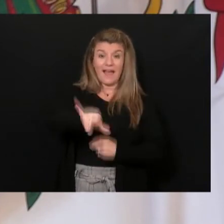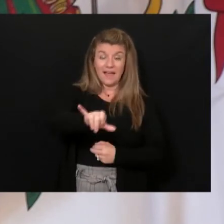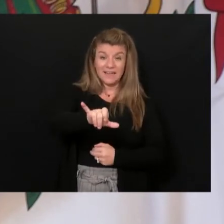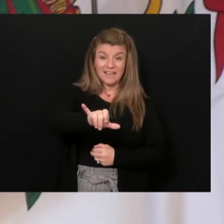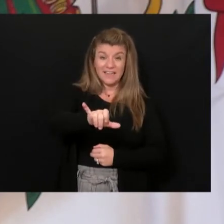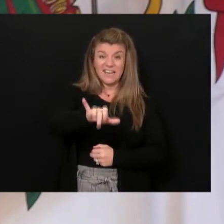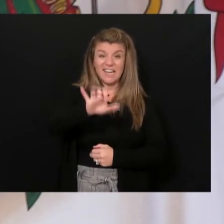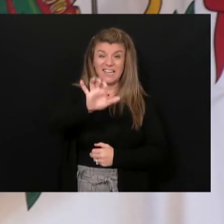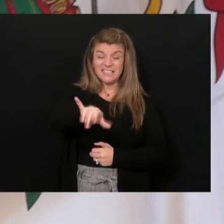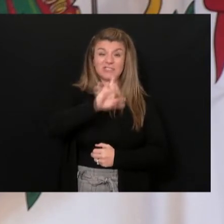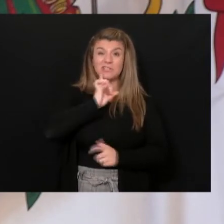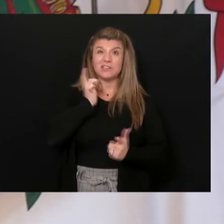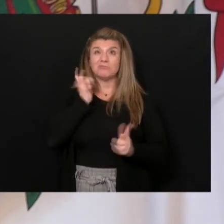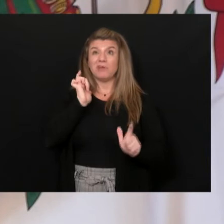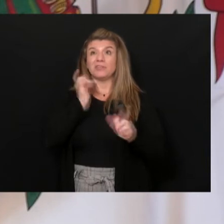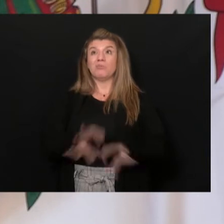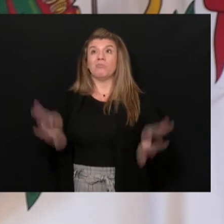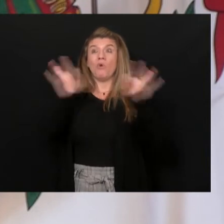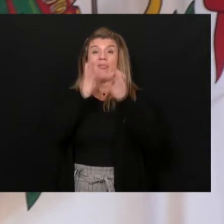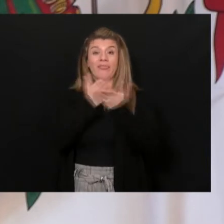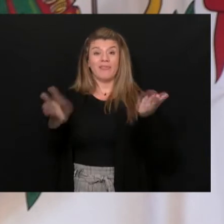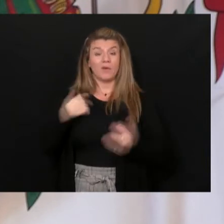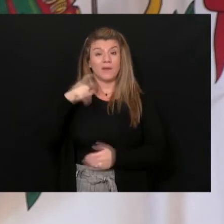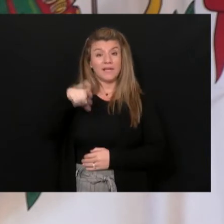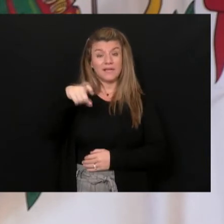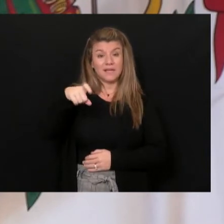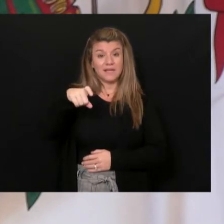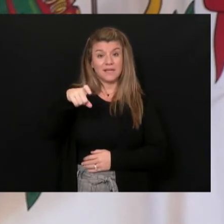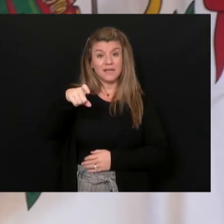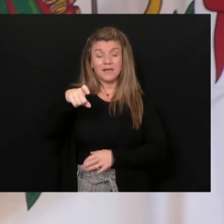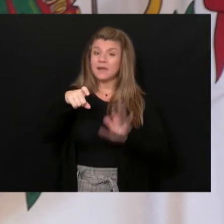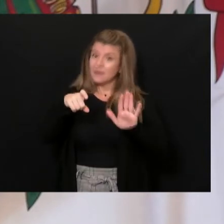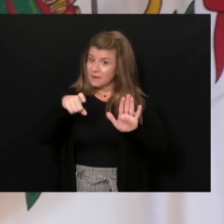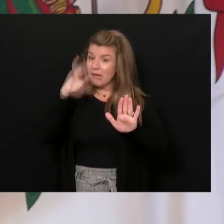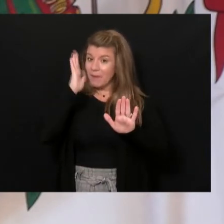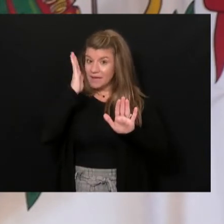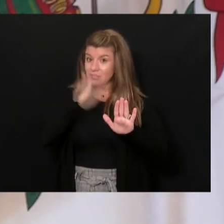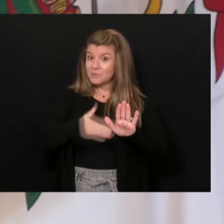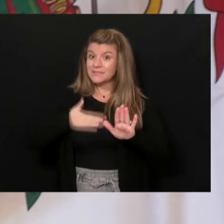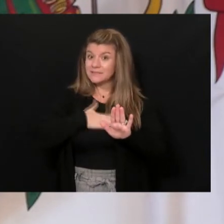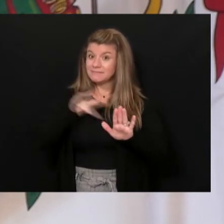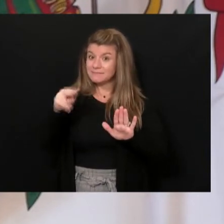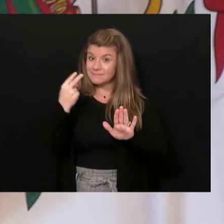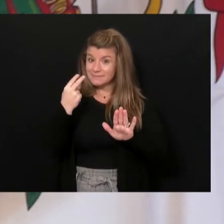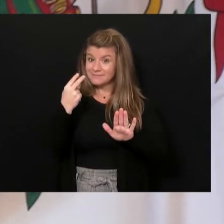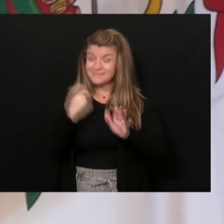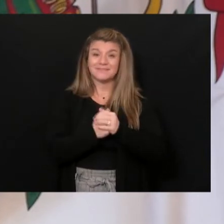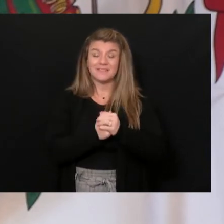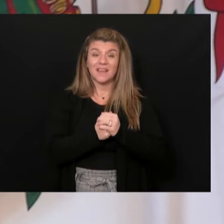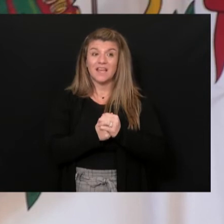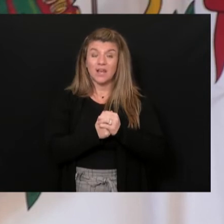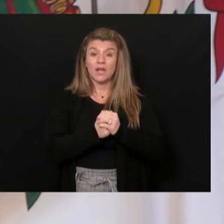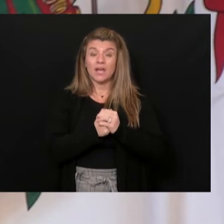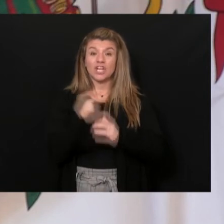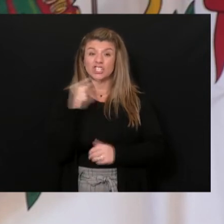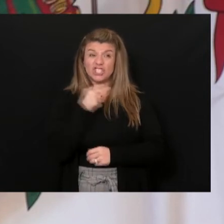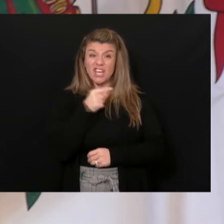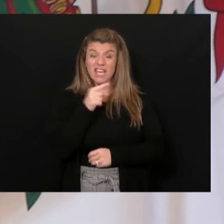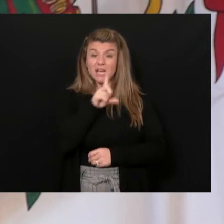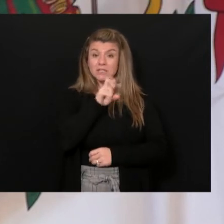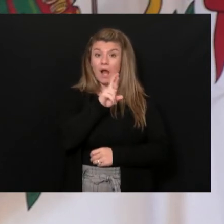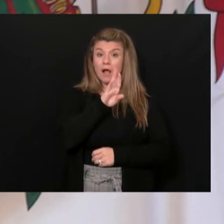the major thing that we really need. And you got to pay really close attention to me on this, because she made